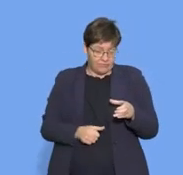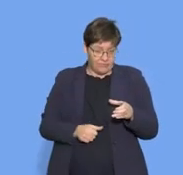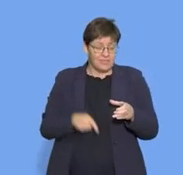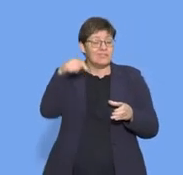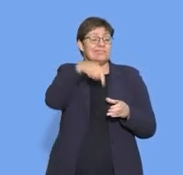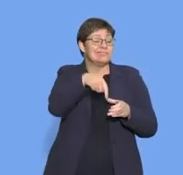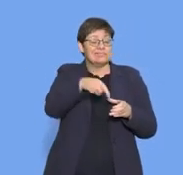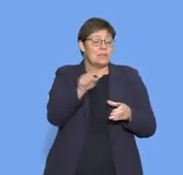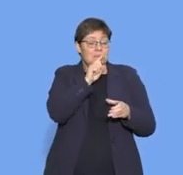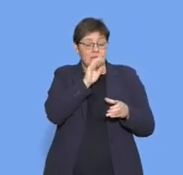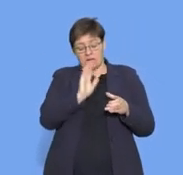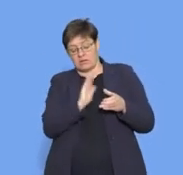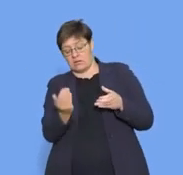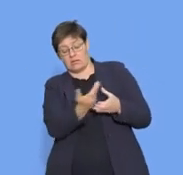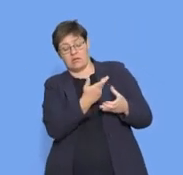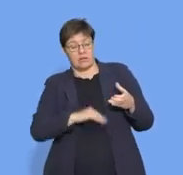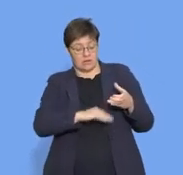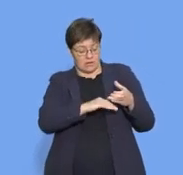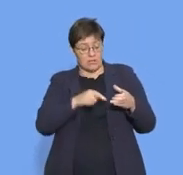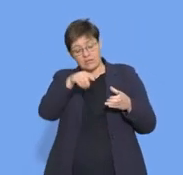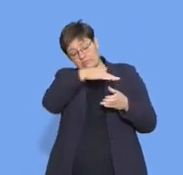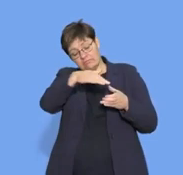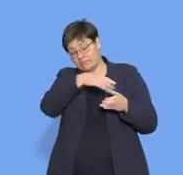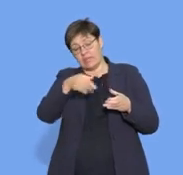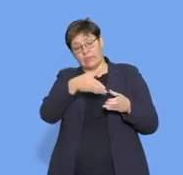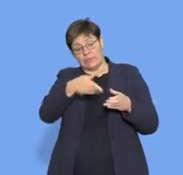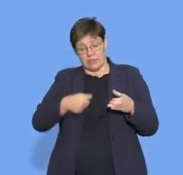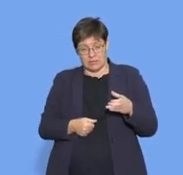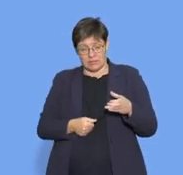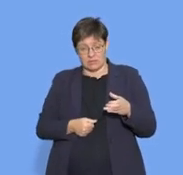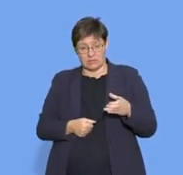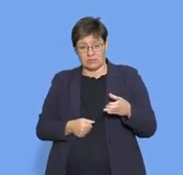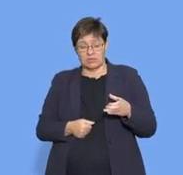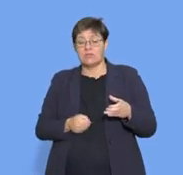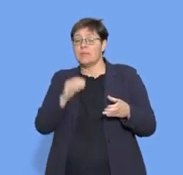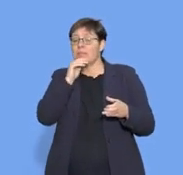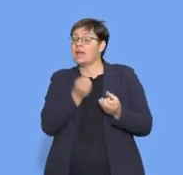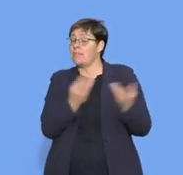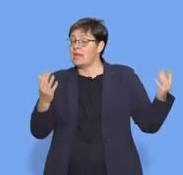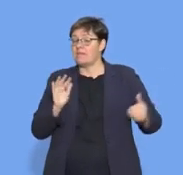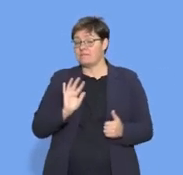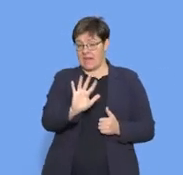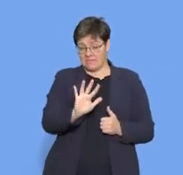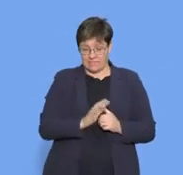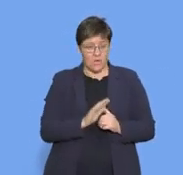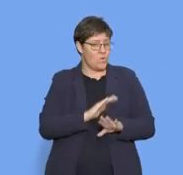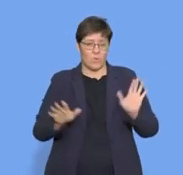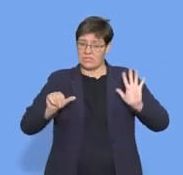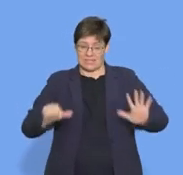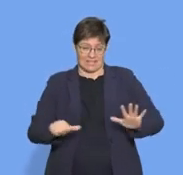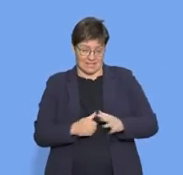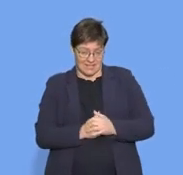off. So what that means is actually I'm going to be calculating the surface area of the cube, but this time it's made up